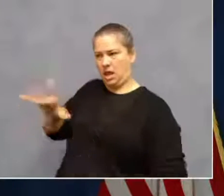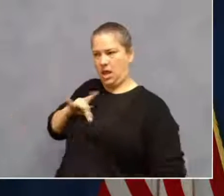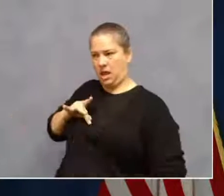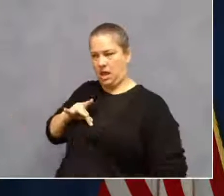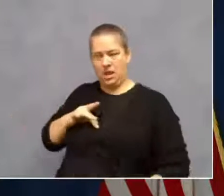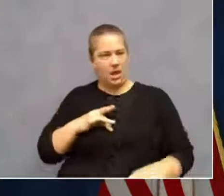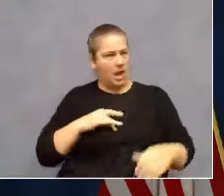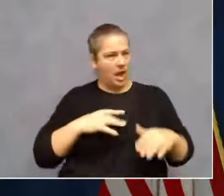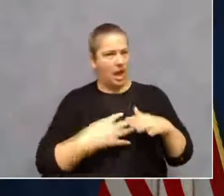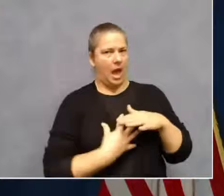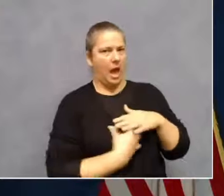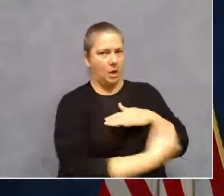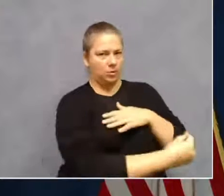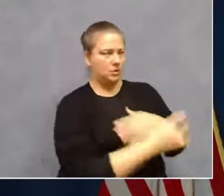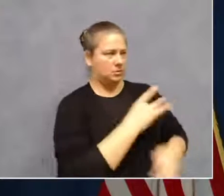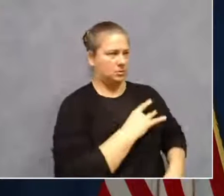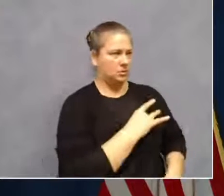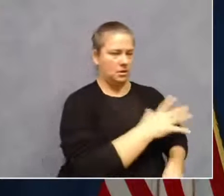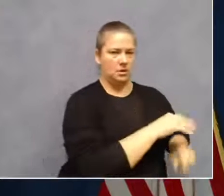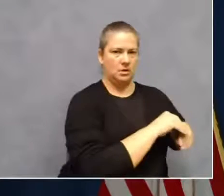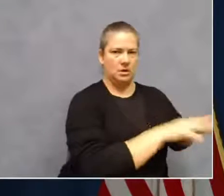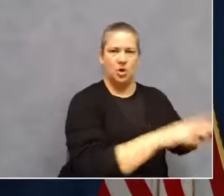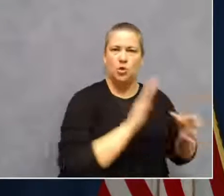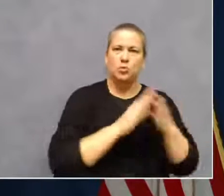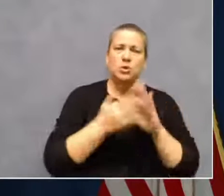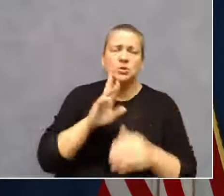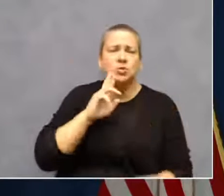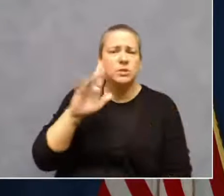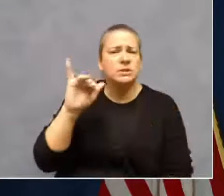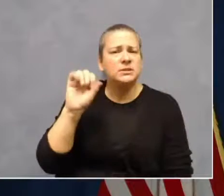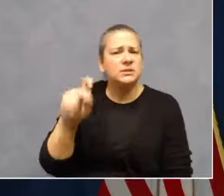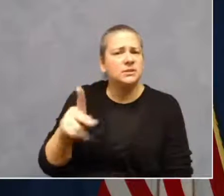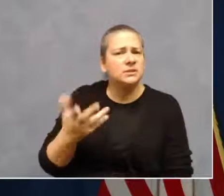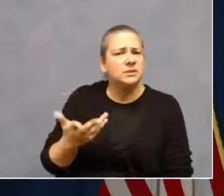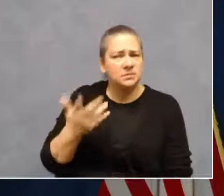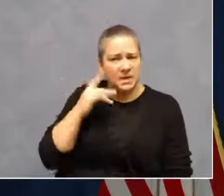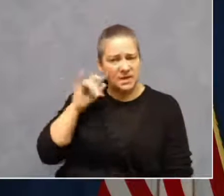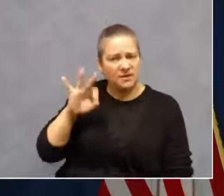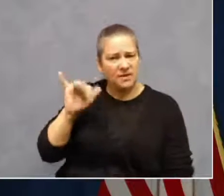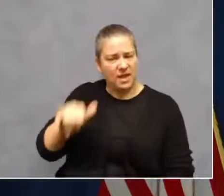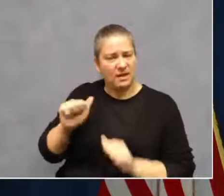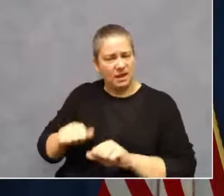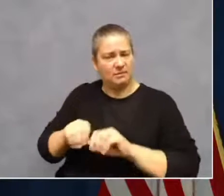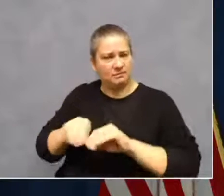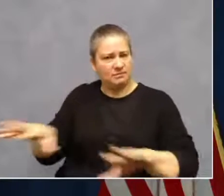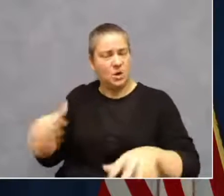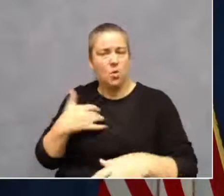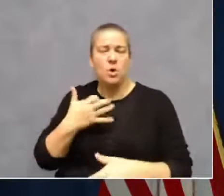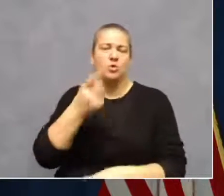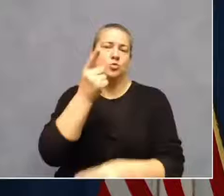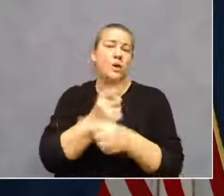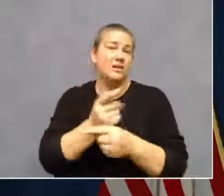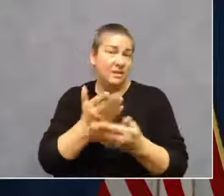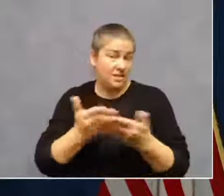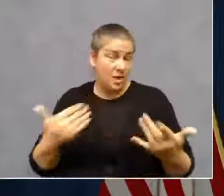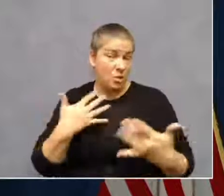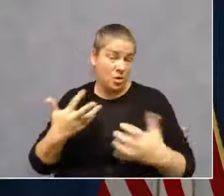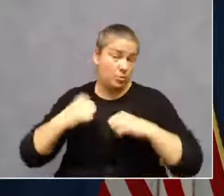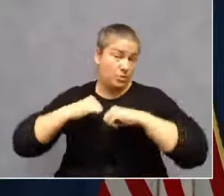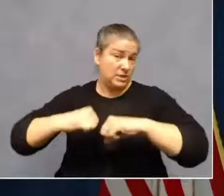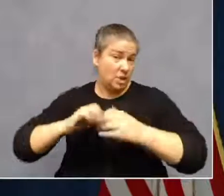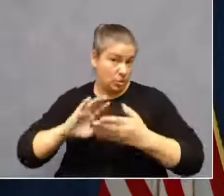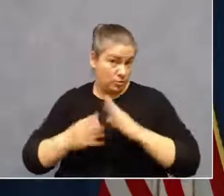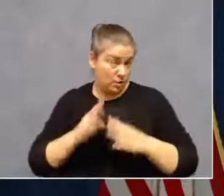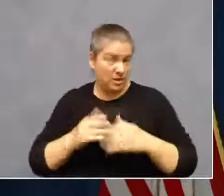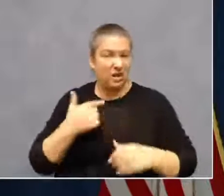that community is at risk based on that level of transmission. I want to do the right thing to protect that community, and I think local